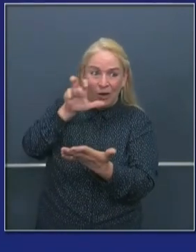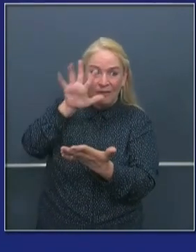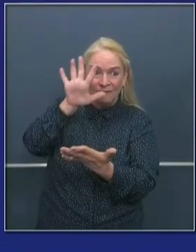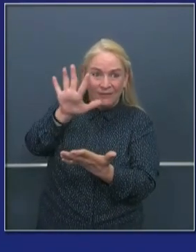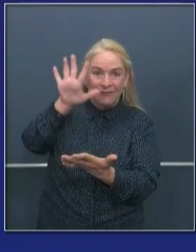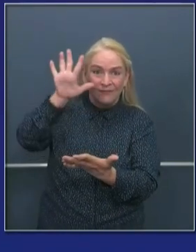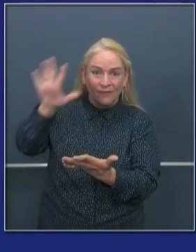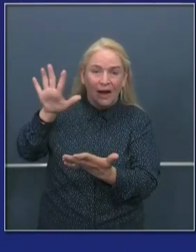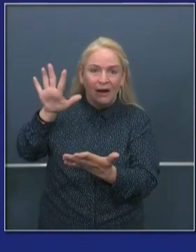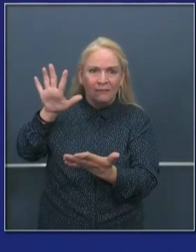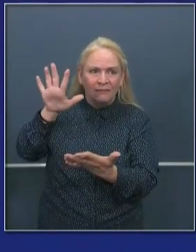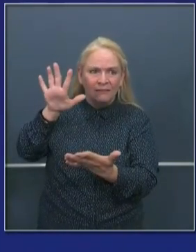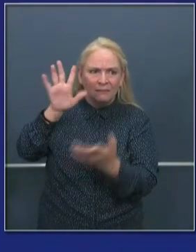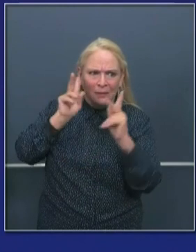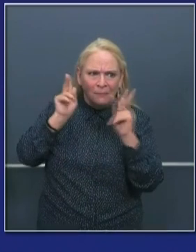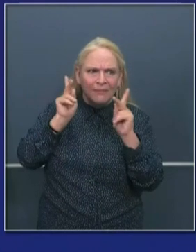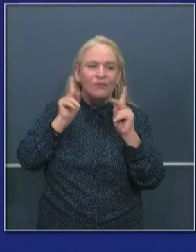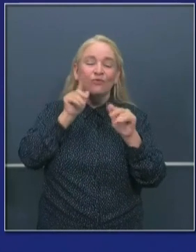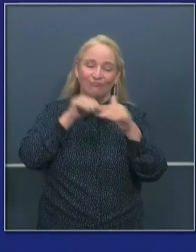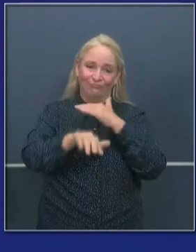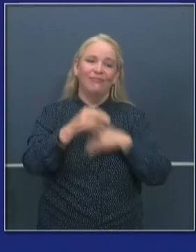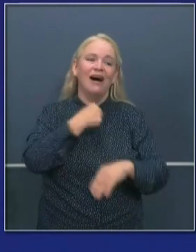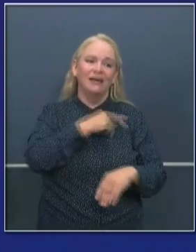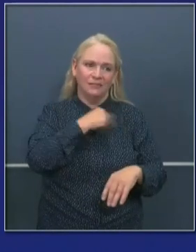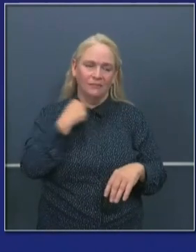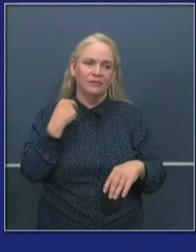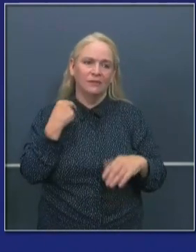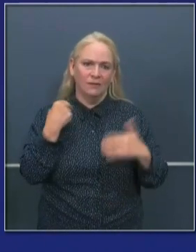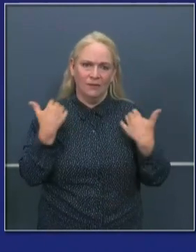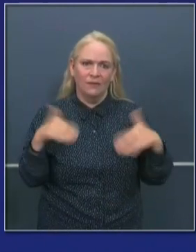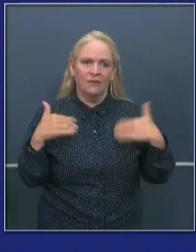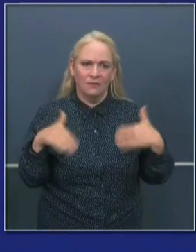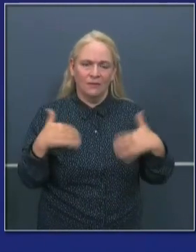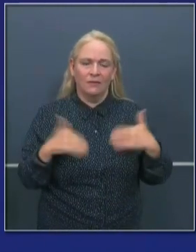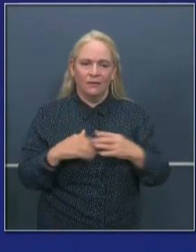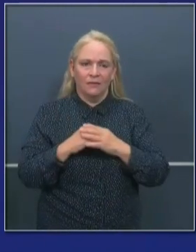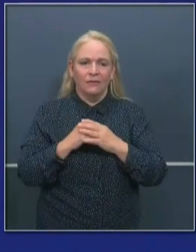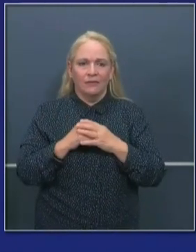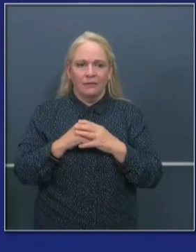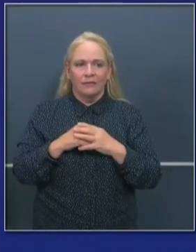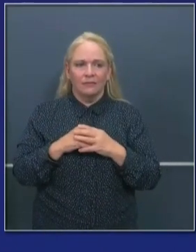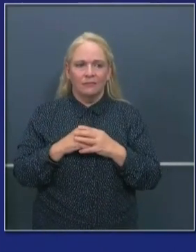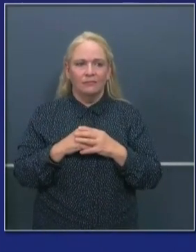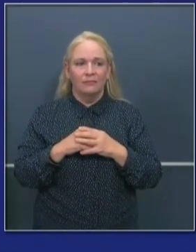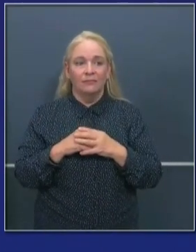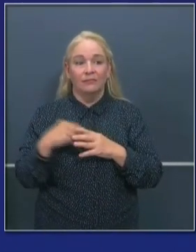5,355 patients in a hospital system that has capacity for